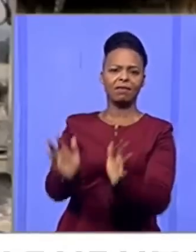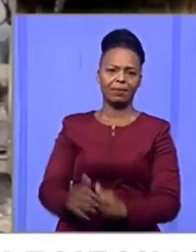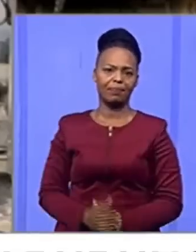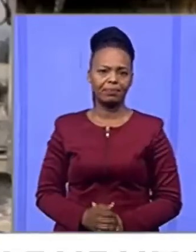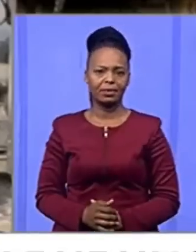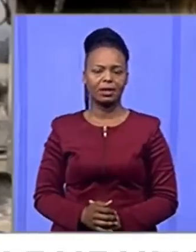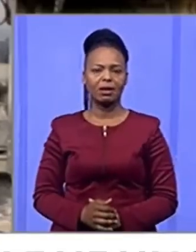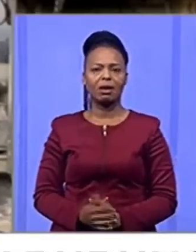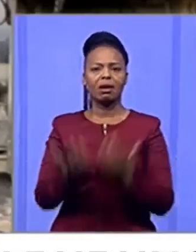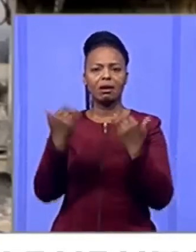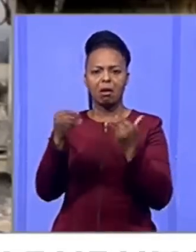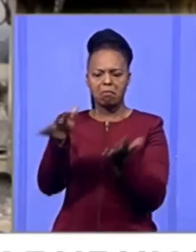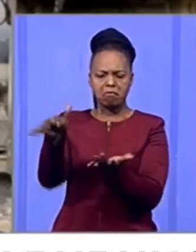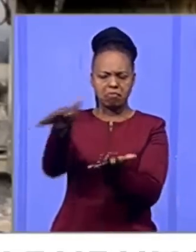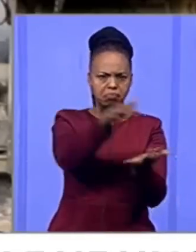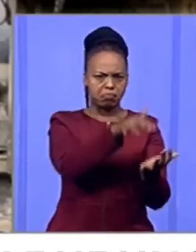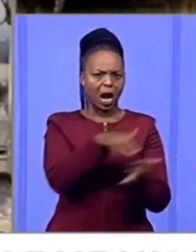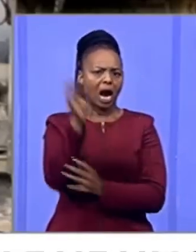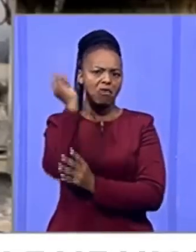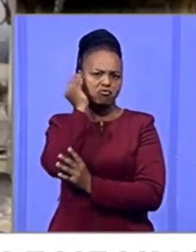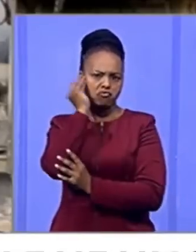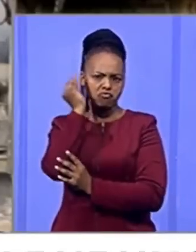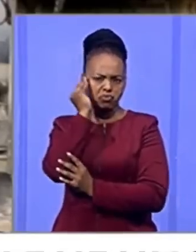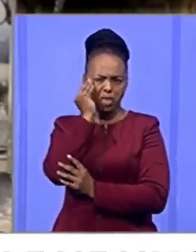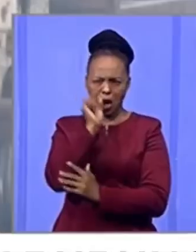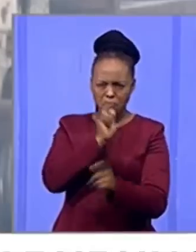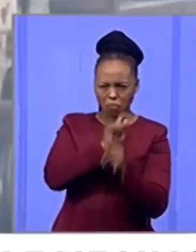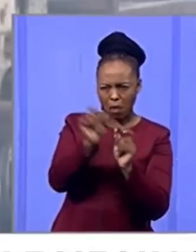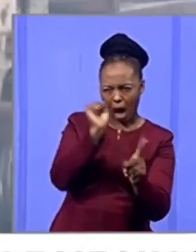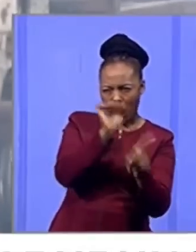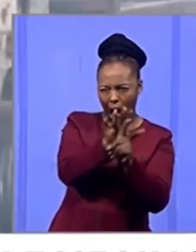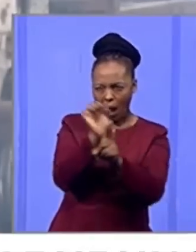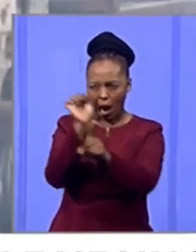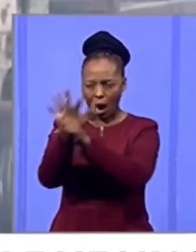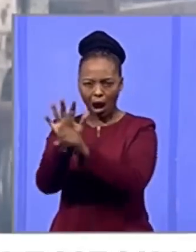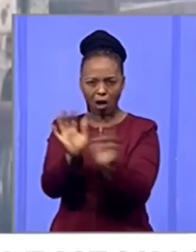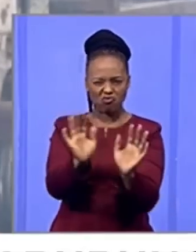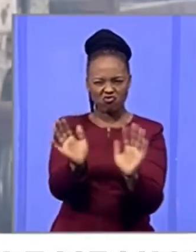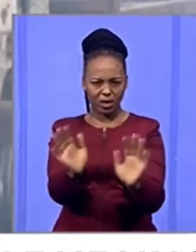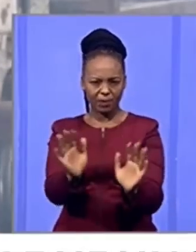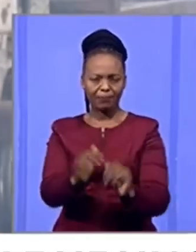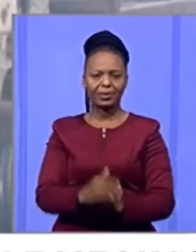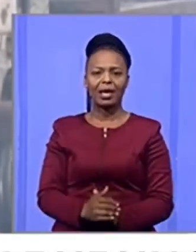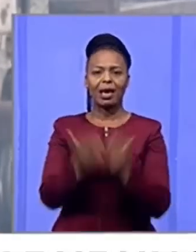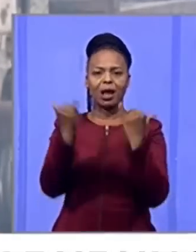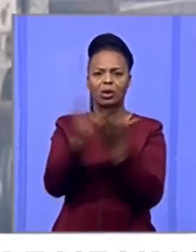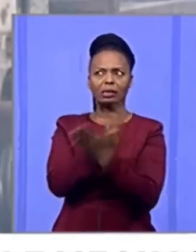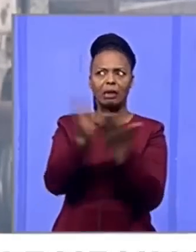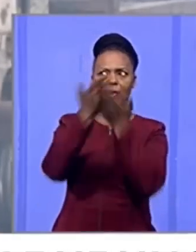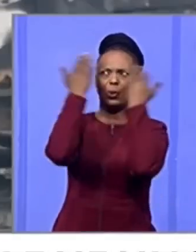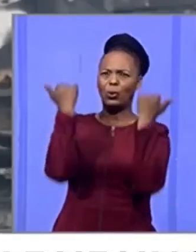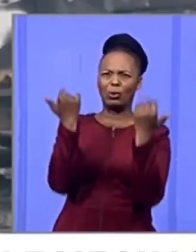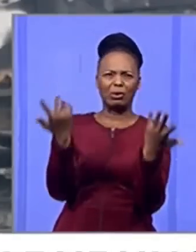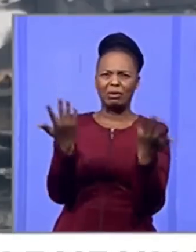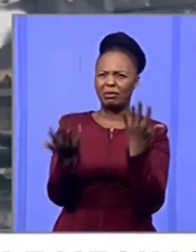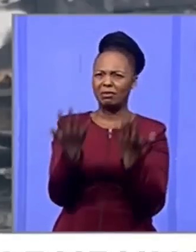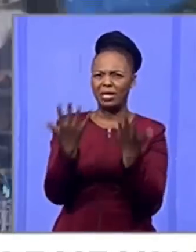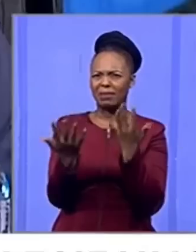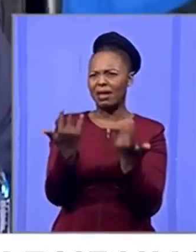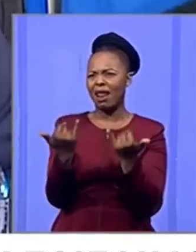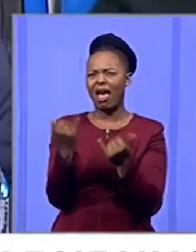ba gobokeditše tshedimošo ya bohlodi mabapi le ditlhaselo tše le ge go le bjalo ba re ba sa tsebe gore ditlhaselo tše di ka keka bjalo ka mello ya